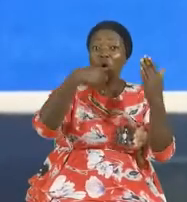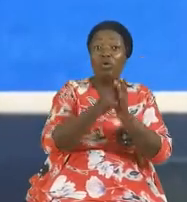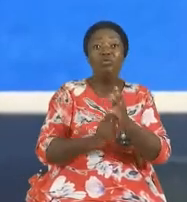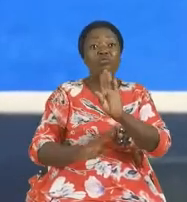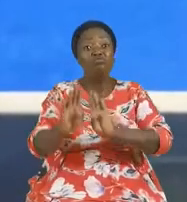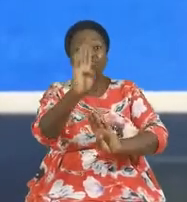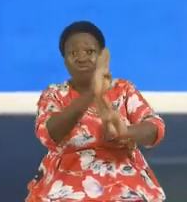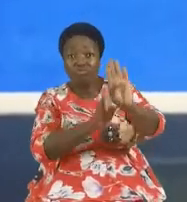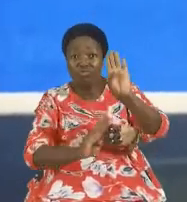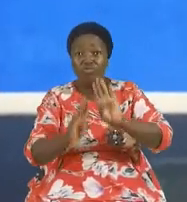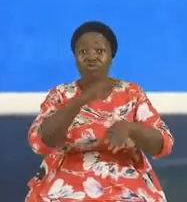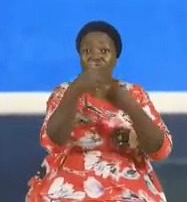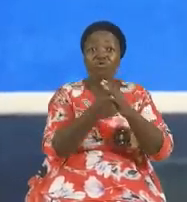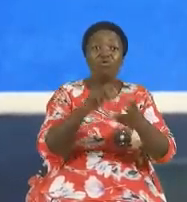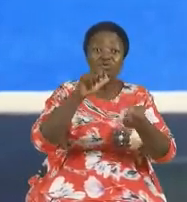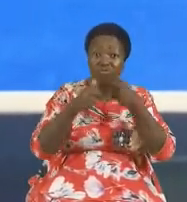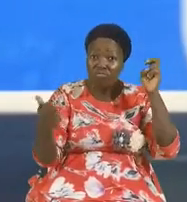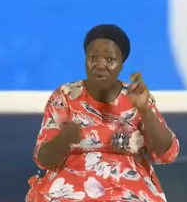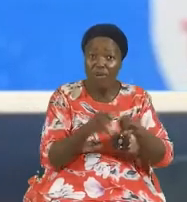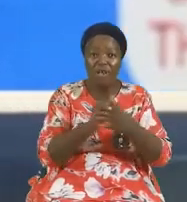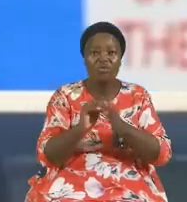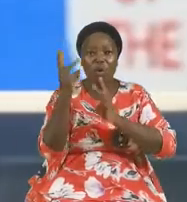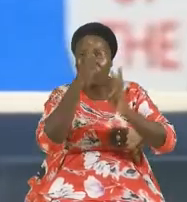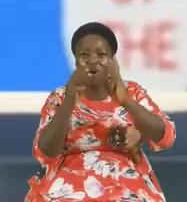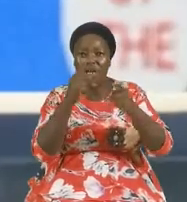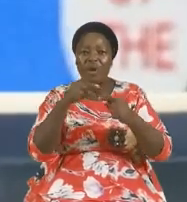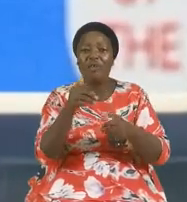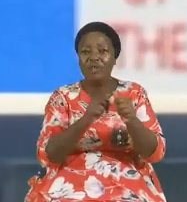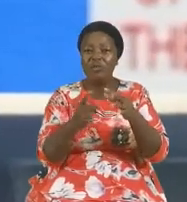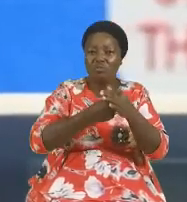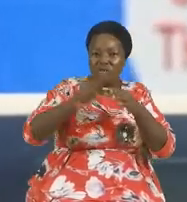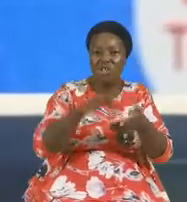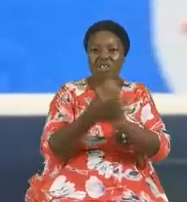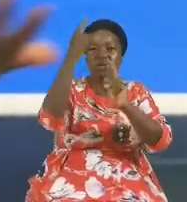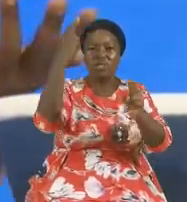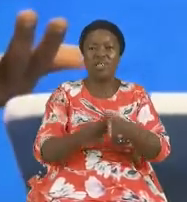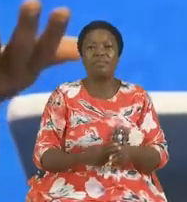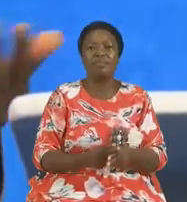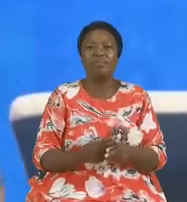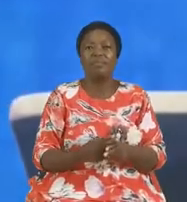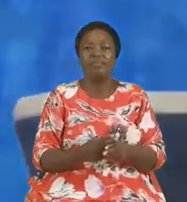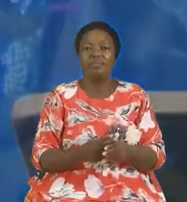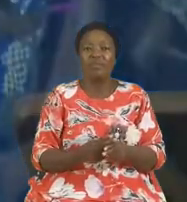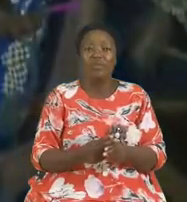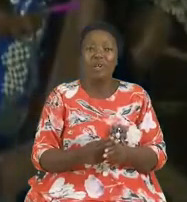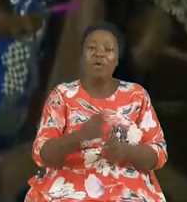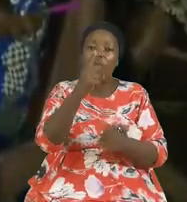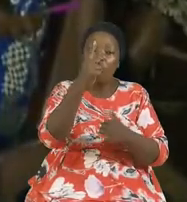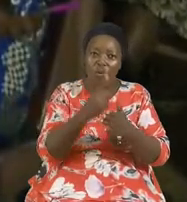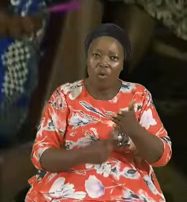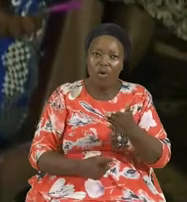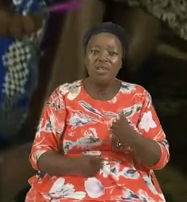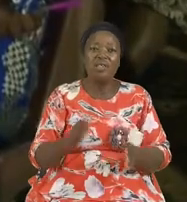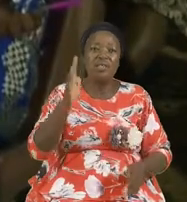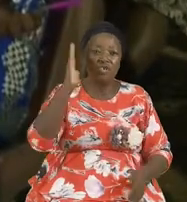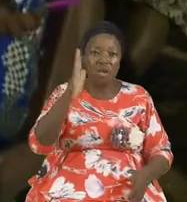always ask that question, all the calamities you are worried about, everything will evaporate in